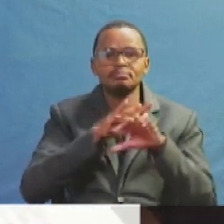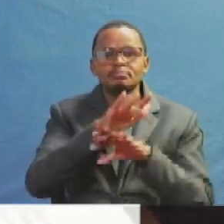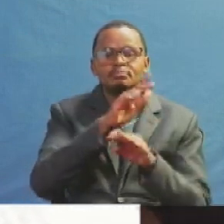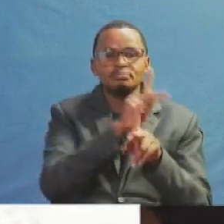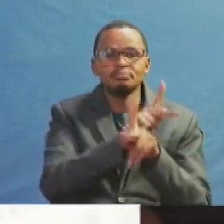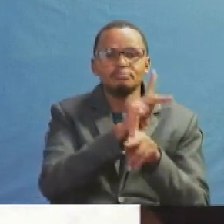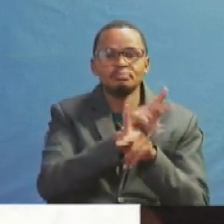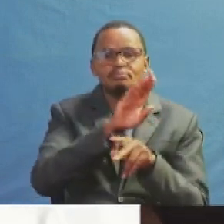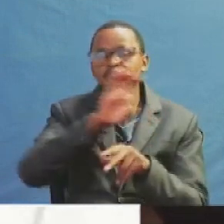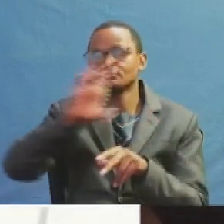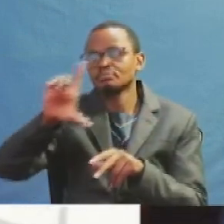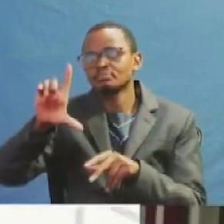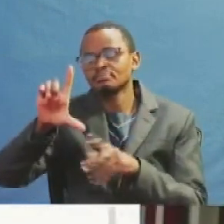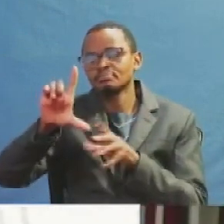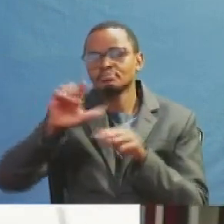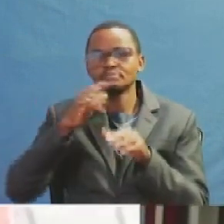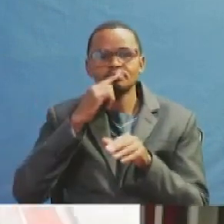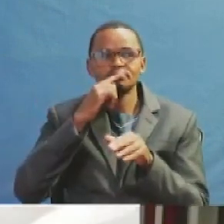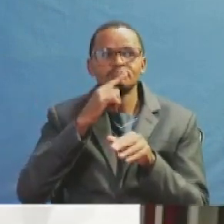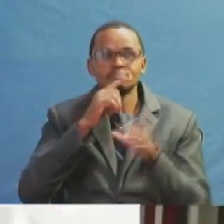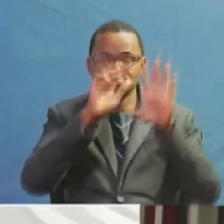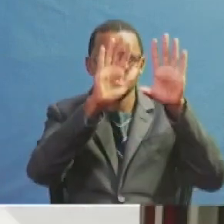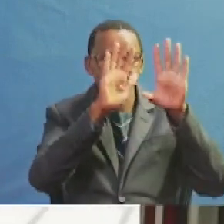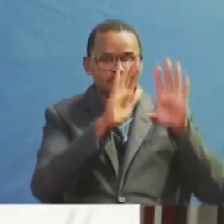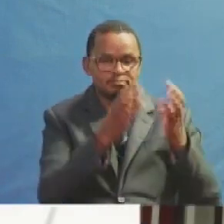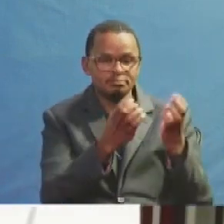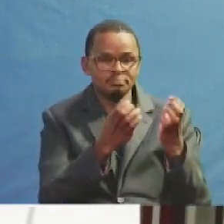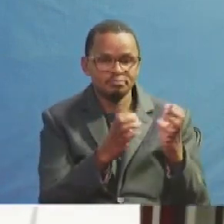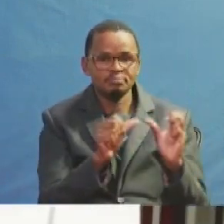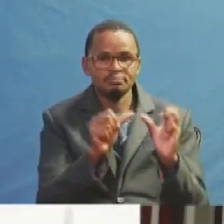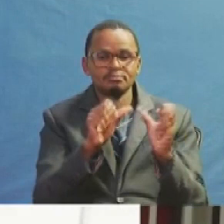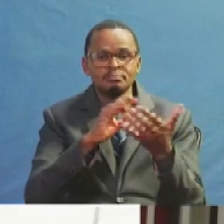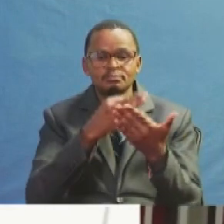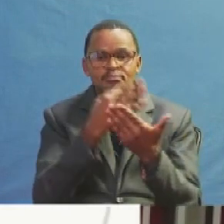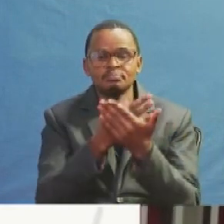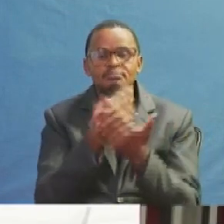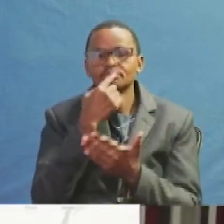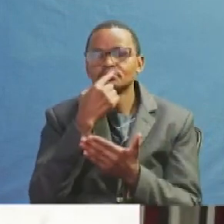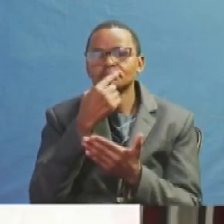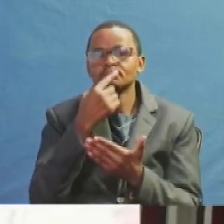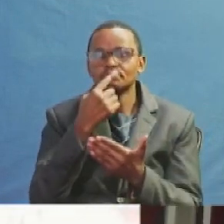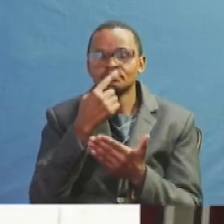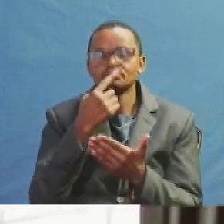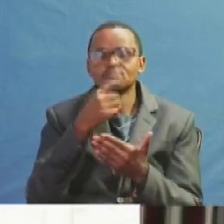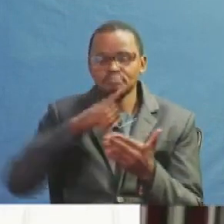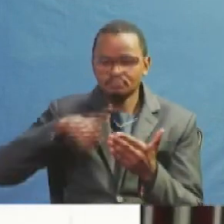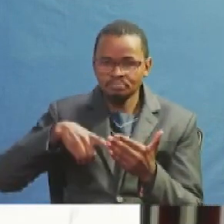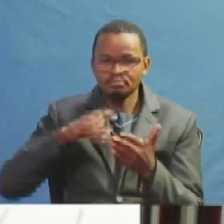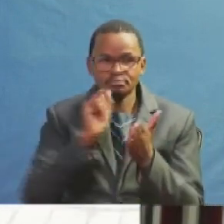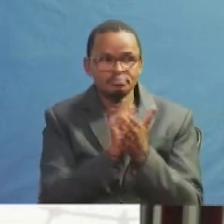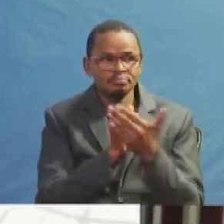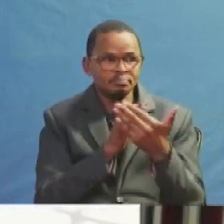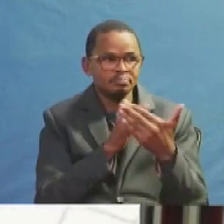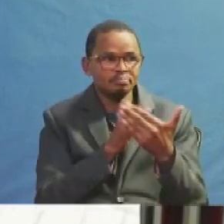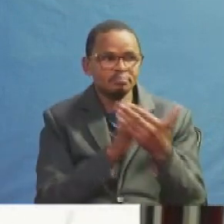to prevent pending bills. The government also stresses the critical need for consistent funding, citing recent delays that have